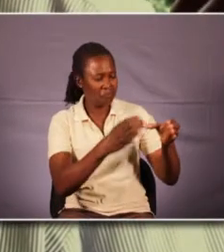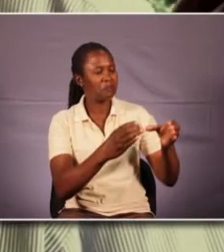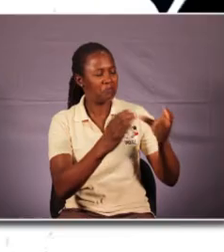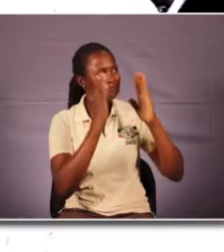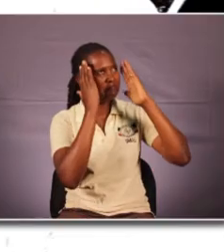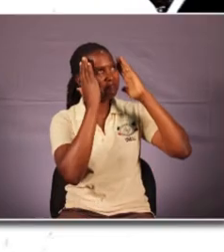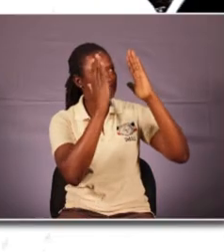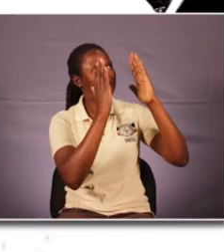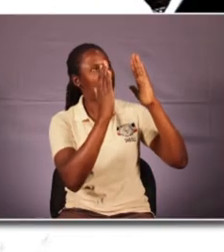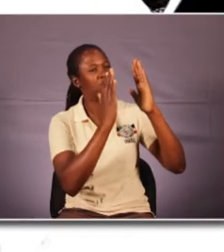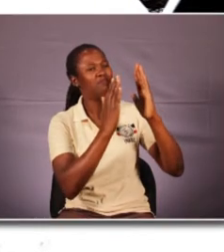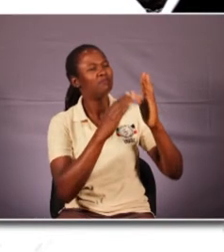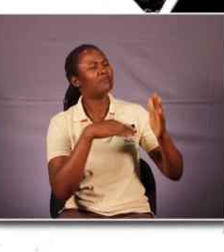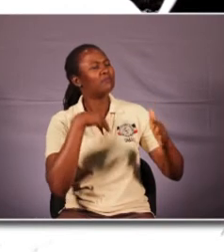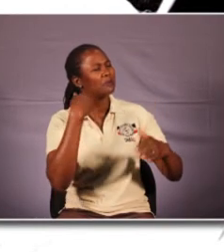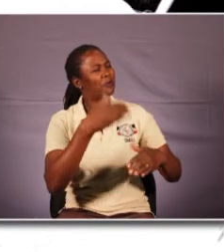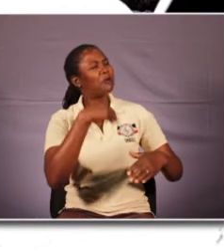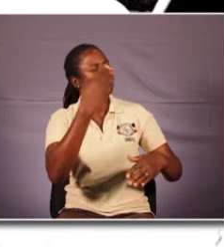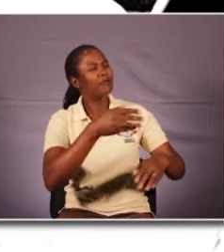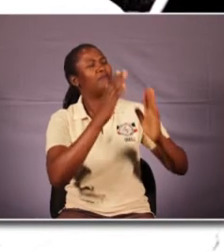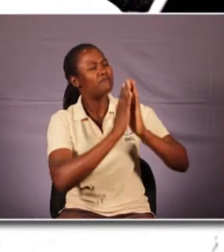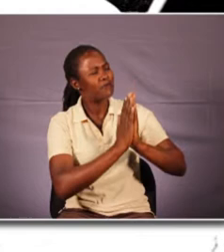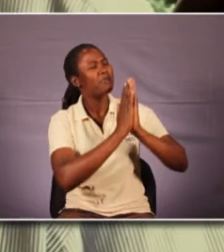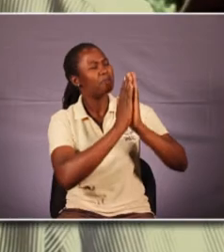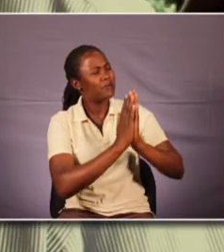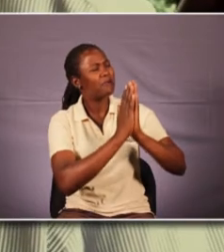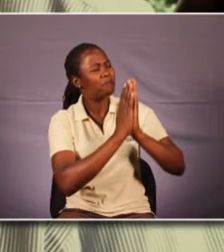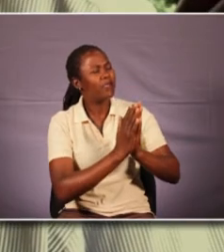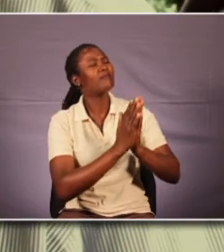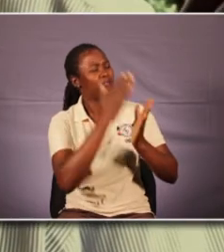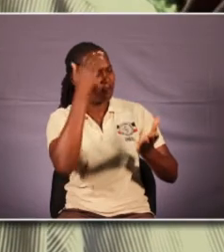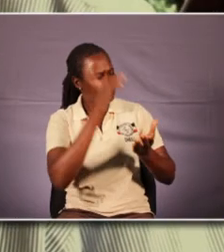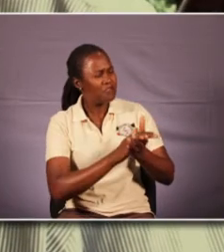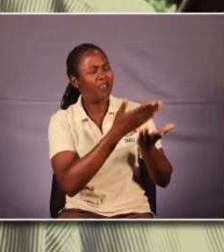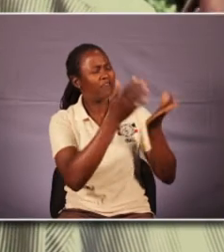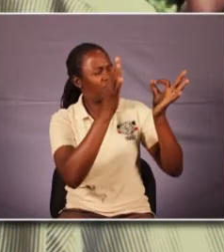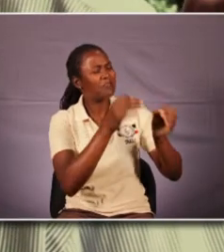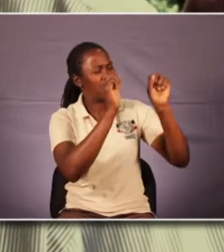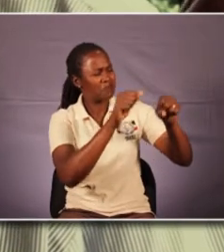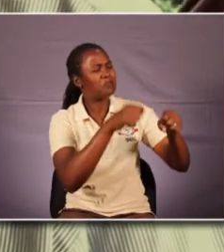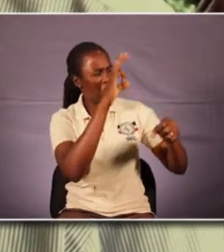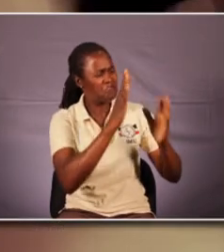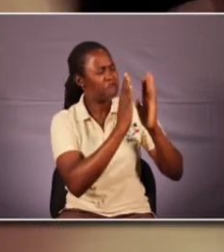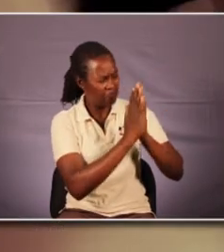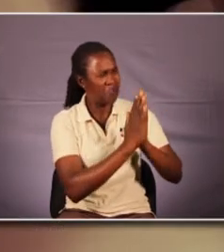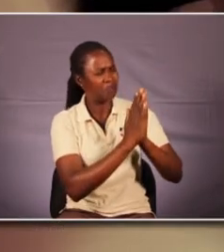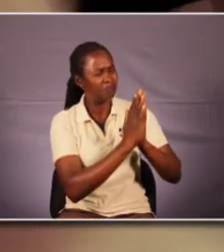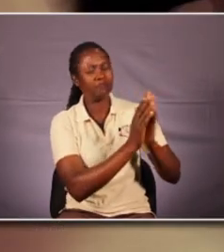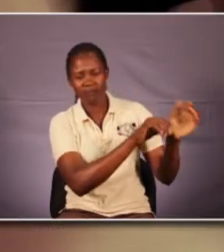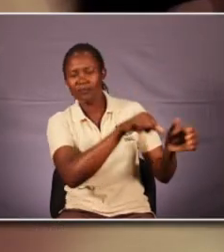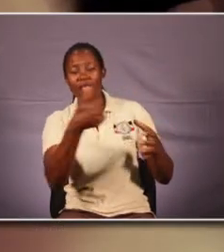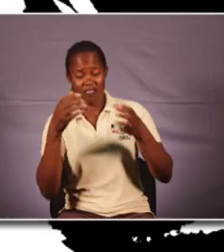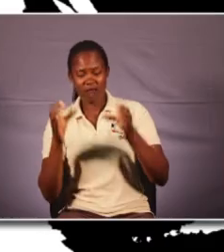These are the devout. They hardly do a thing before praying first. They believe everything is possible with prayer. Then there was